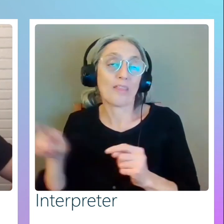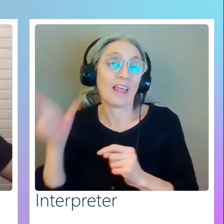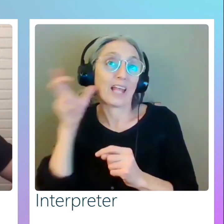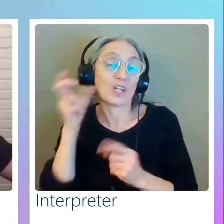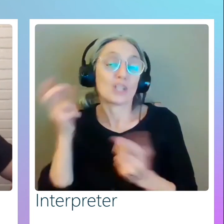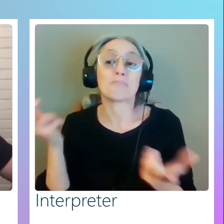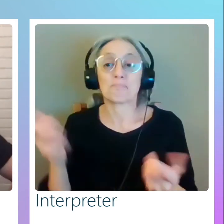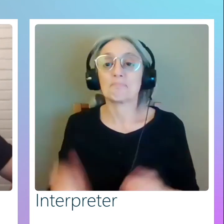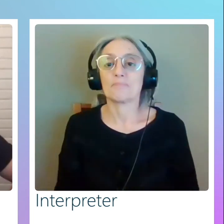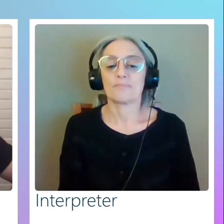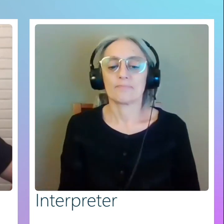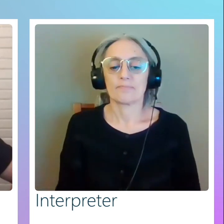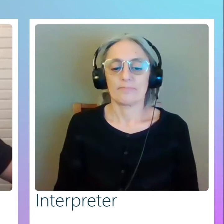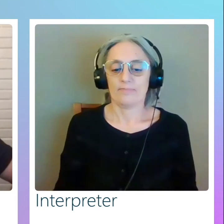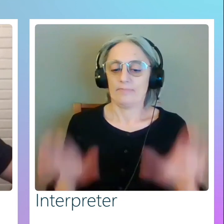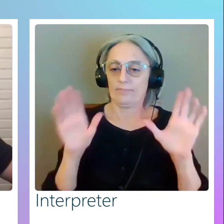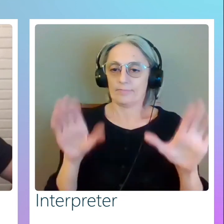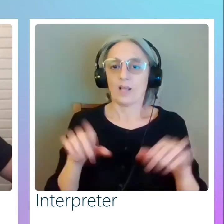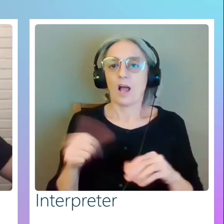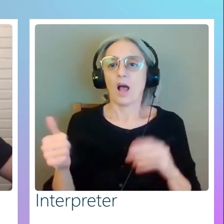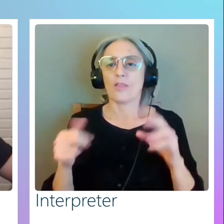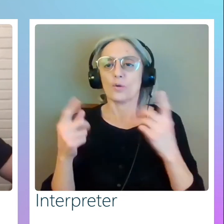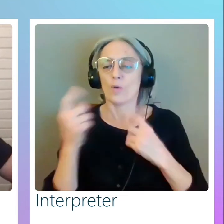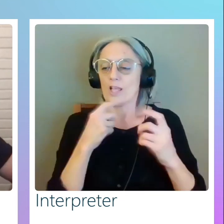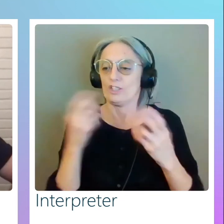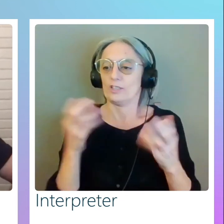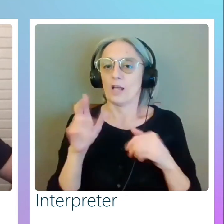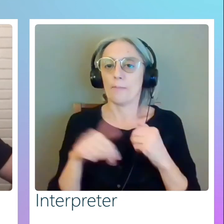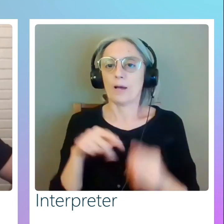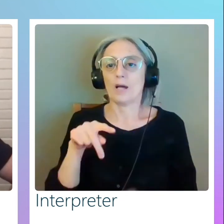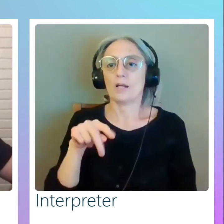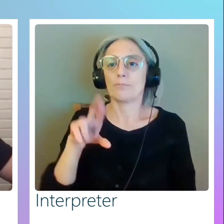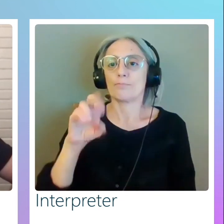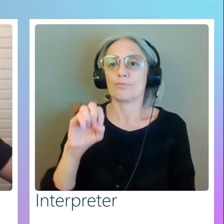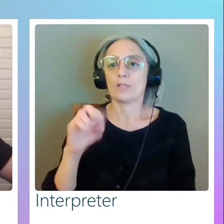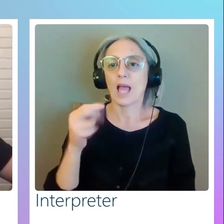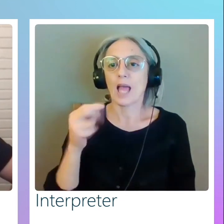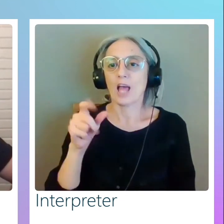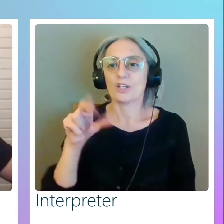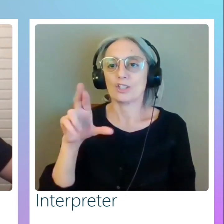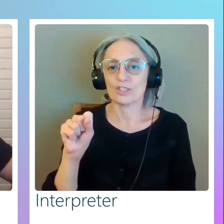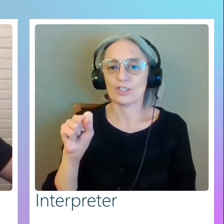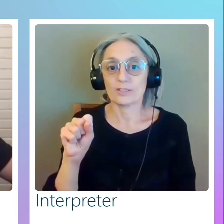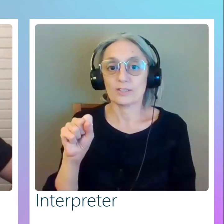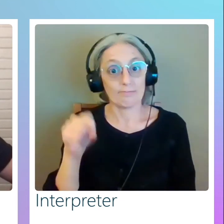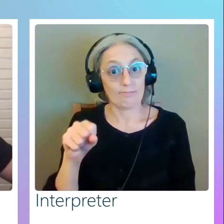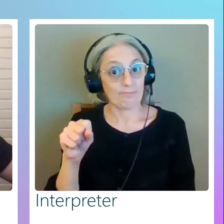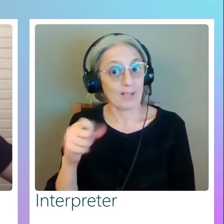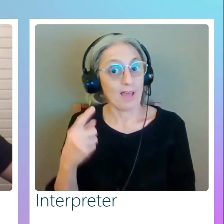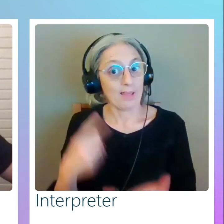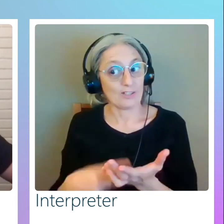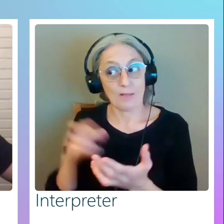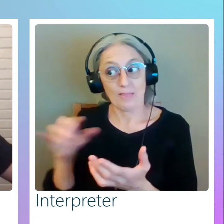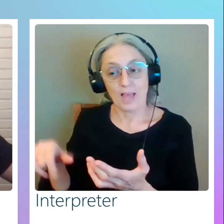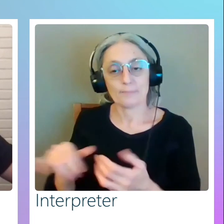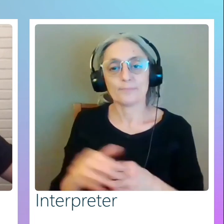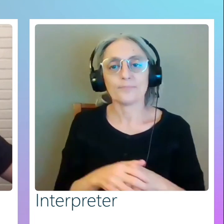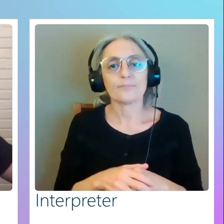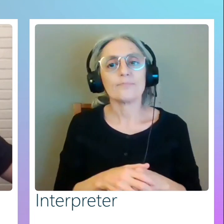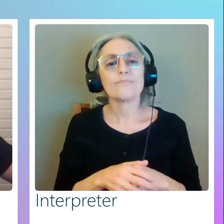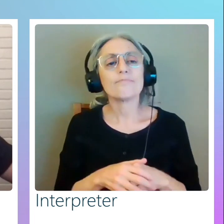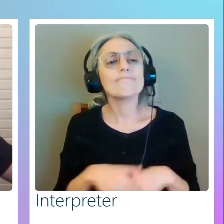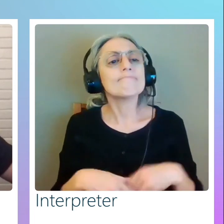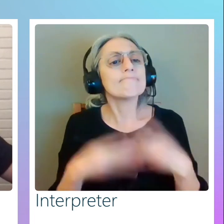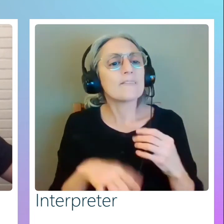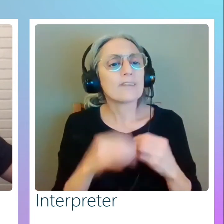Excellent. Now we have some other questions here about pre-headers. Yeah, let's talk about it. Let me find a